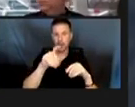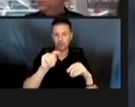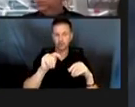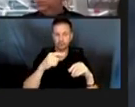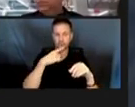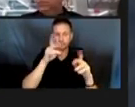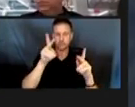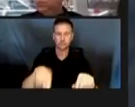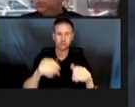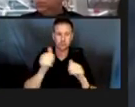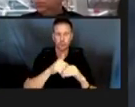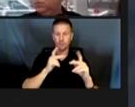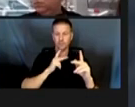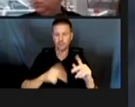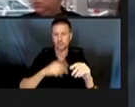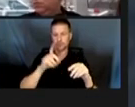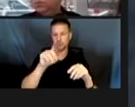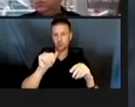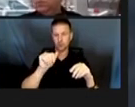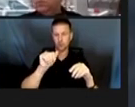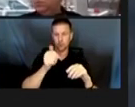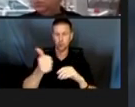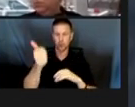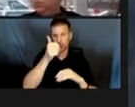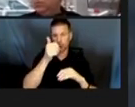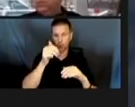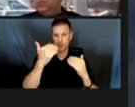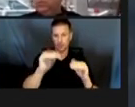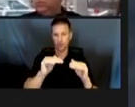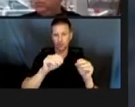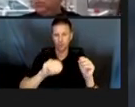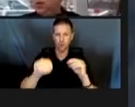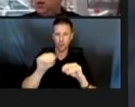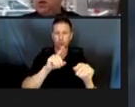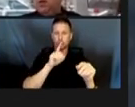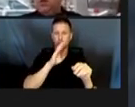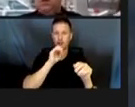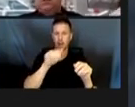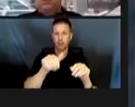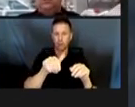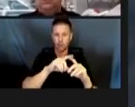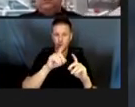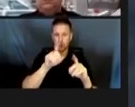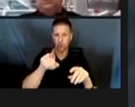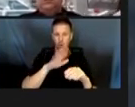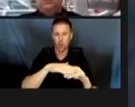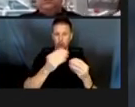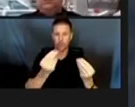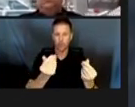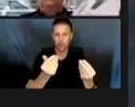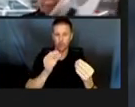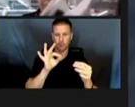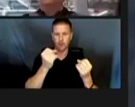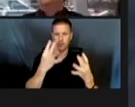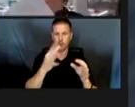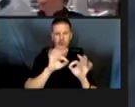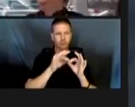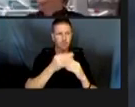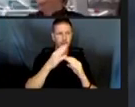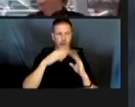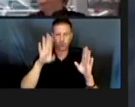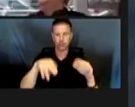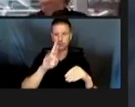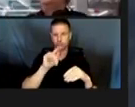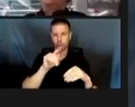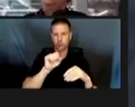person with a physical disability, predominantly limited mobility, should be able to go onto the property of a multifamily housing, units